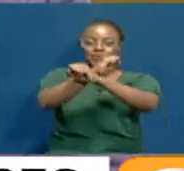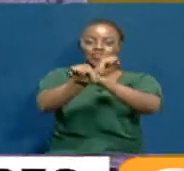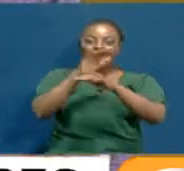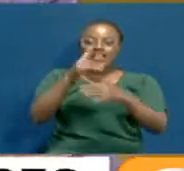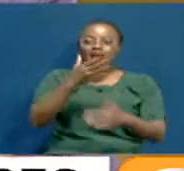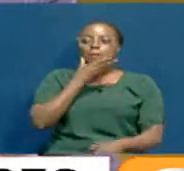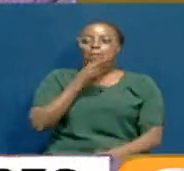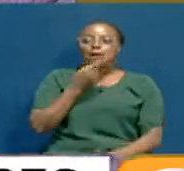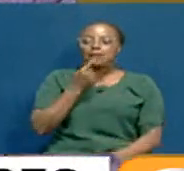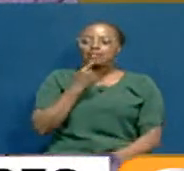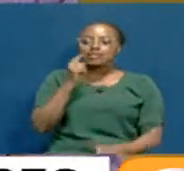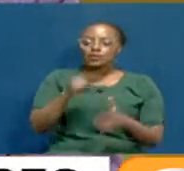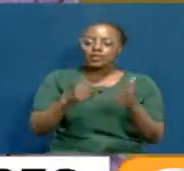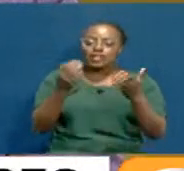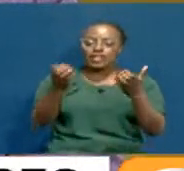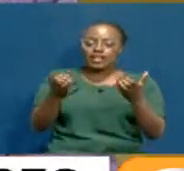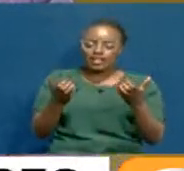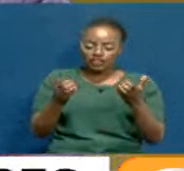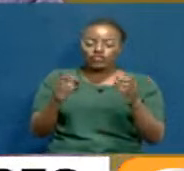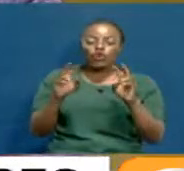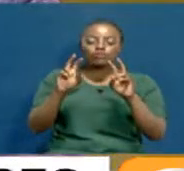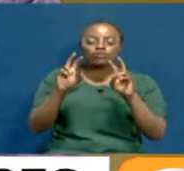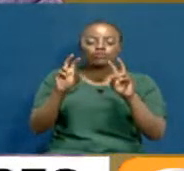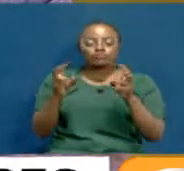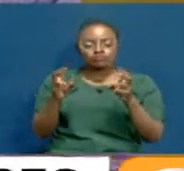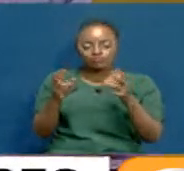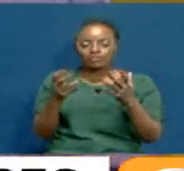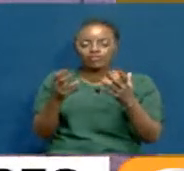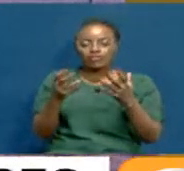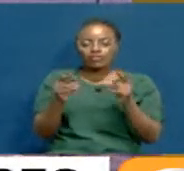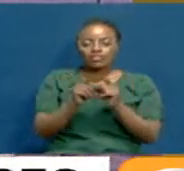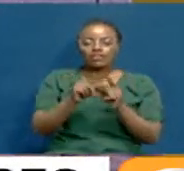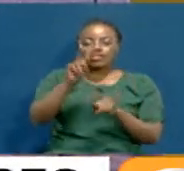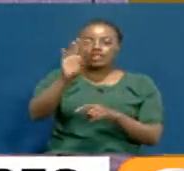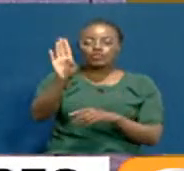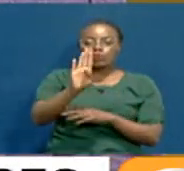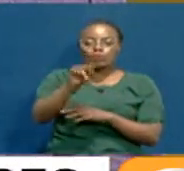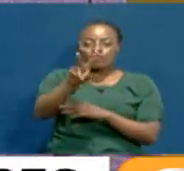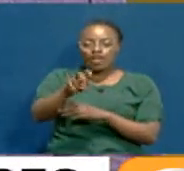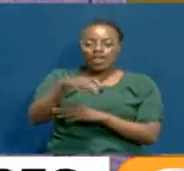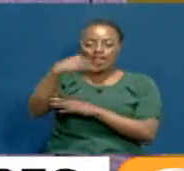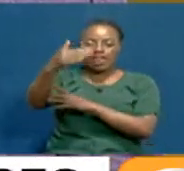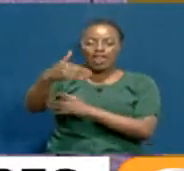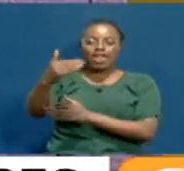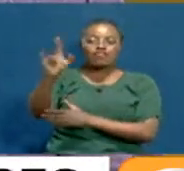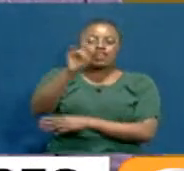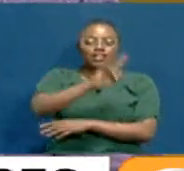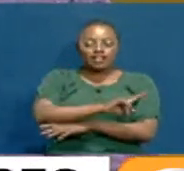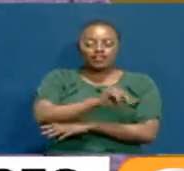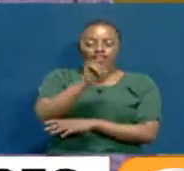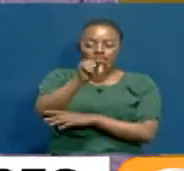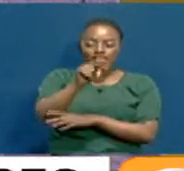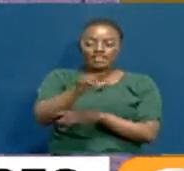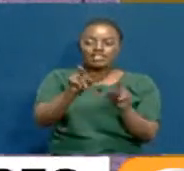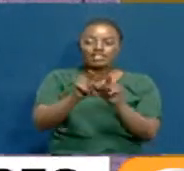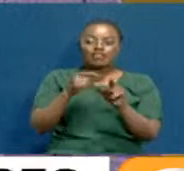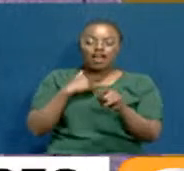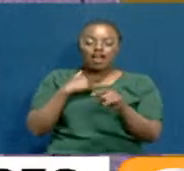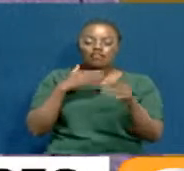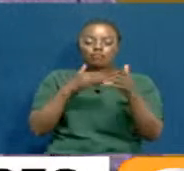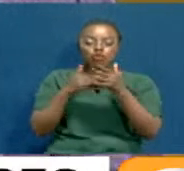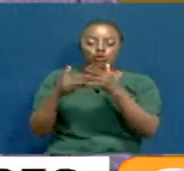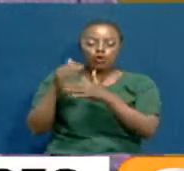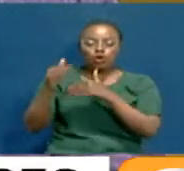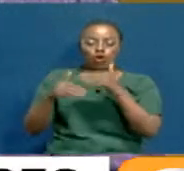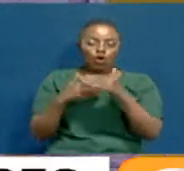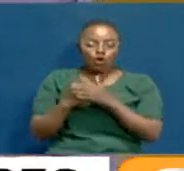put it, is that the issue is the need for social protection. Mm-hmm. And he's actually said that the 2 billion shillings that is stolen every day, they're going to seal all the loopholes and